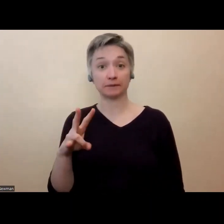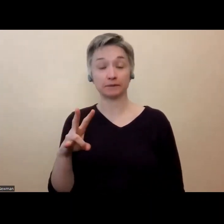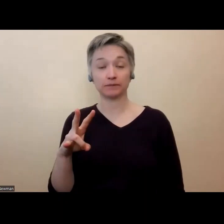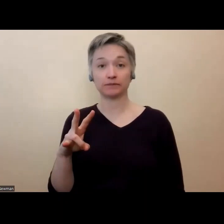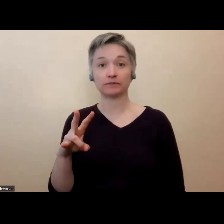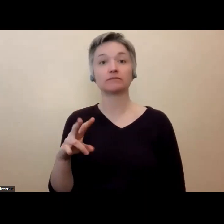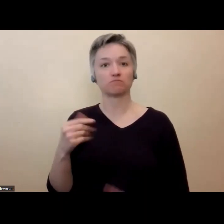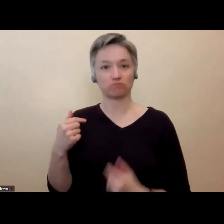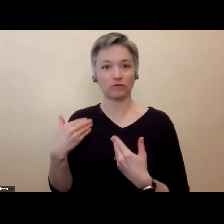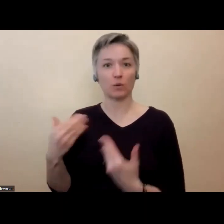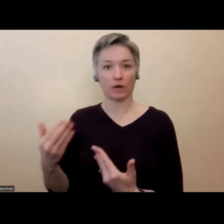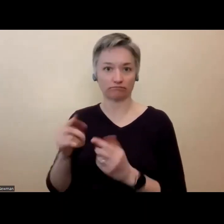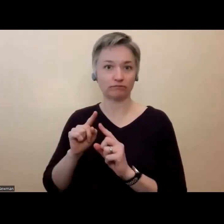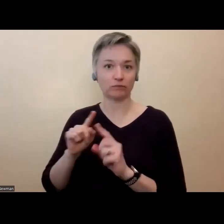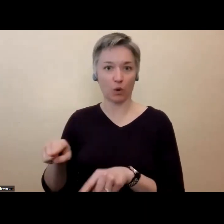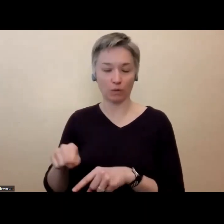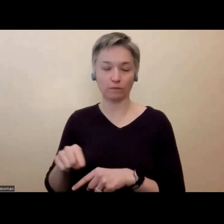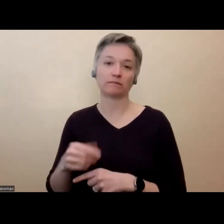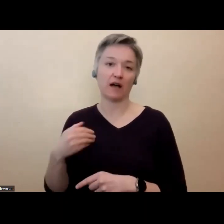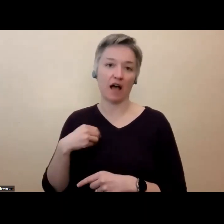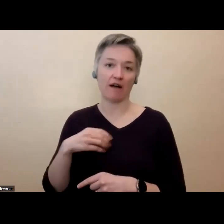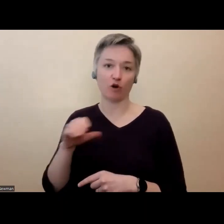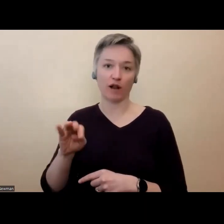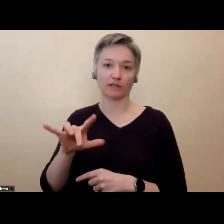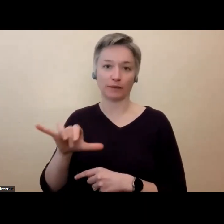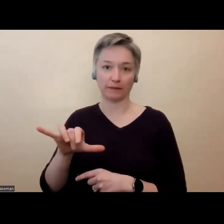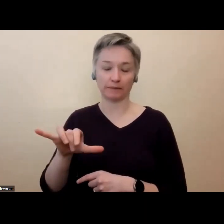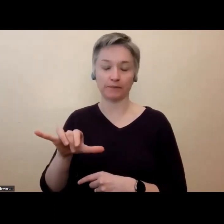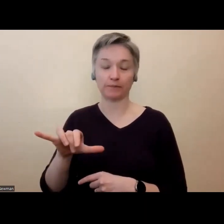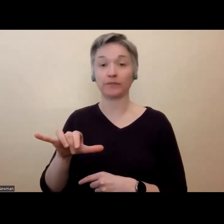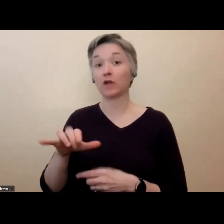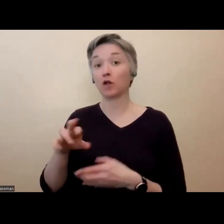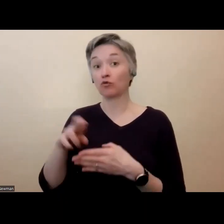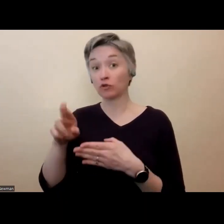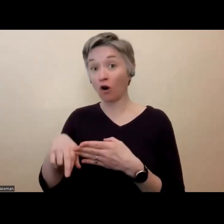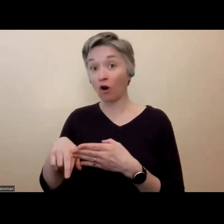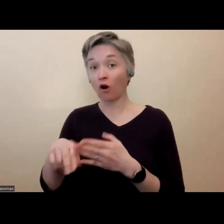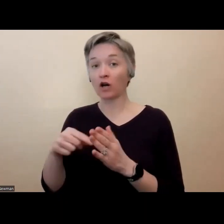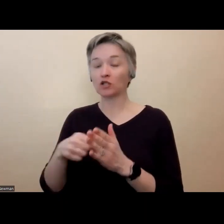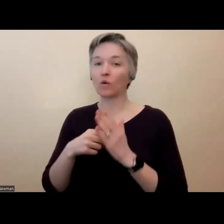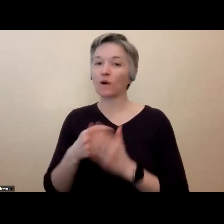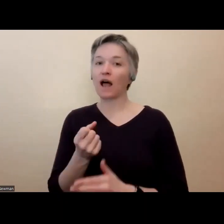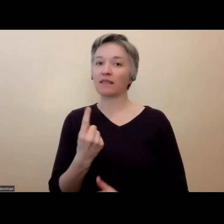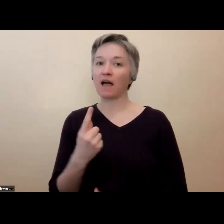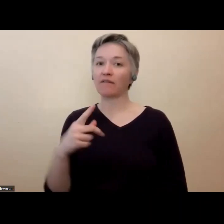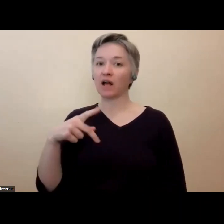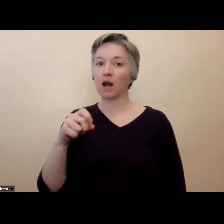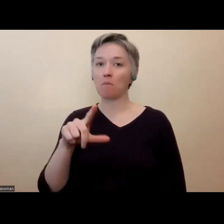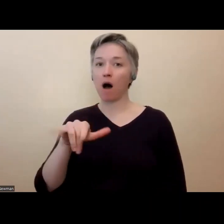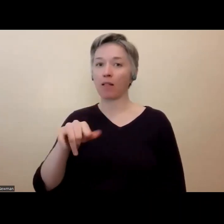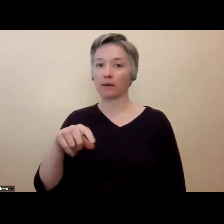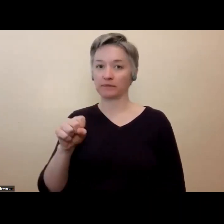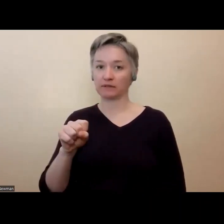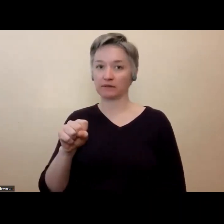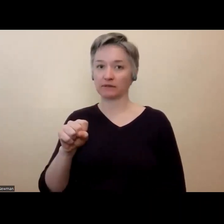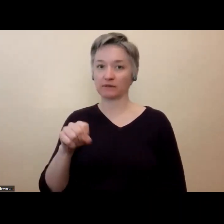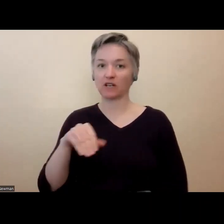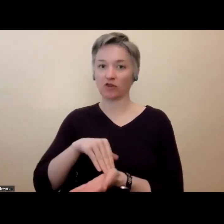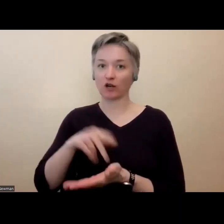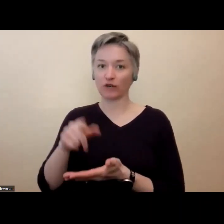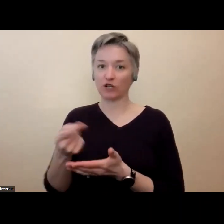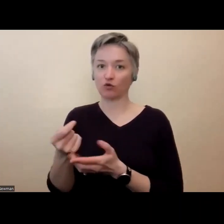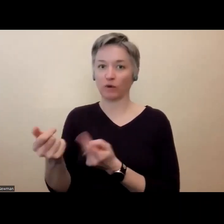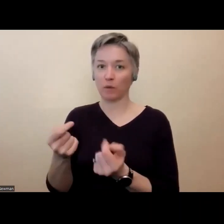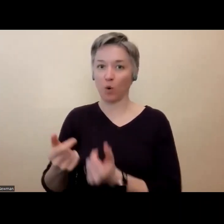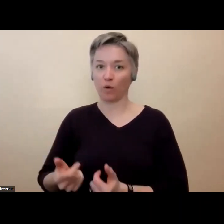had a colonoscopy. That colonoscopy revealed about 11 polyps that needed to be removed. All of them